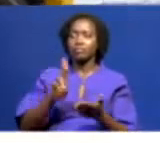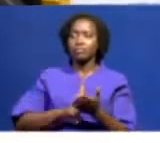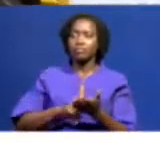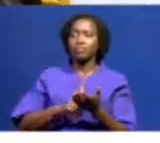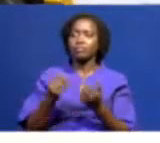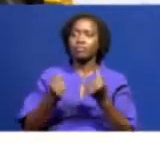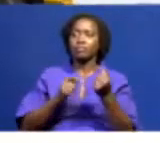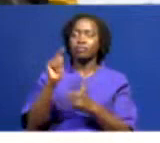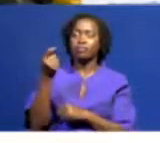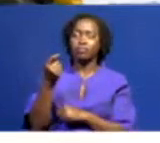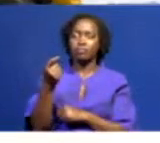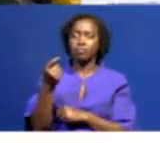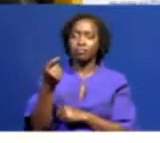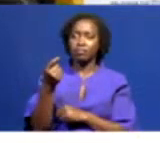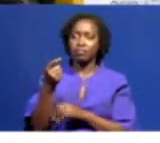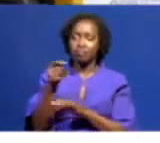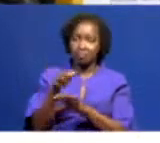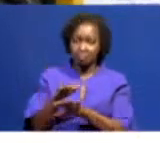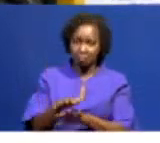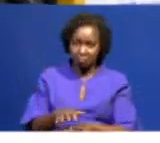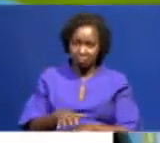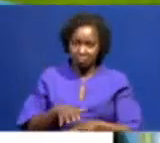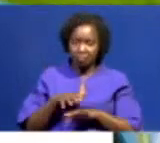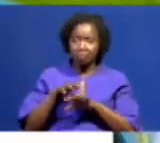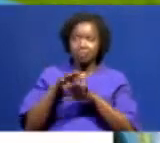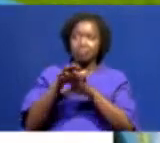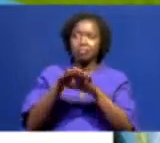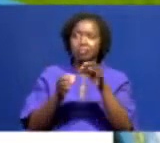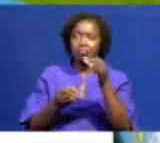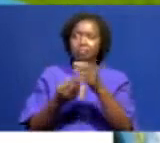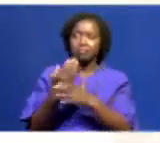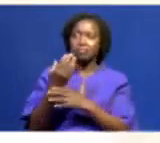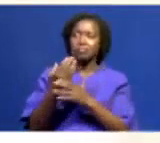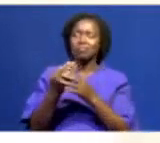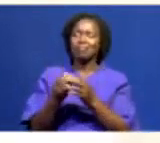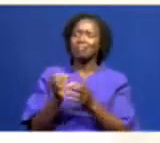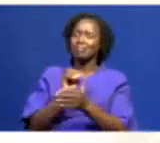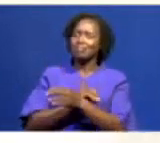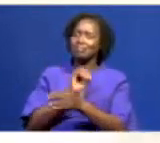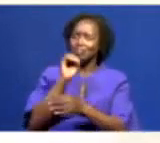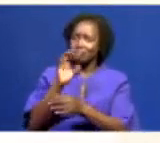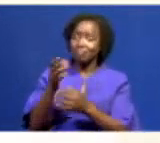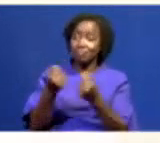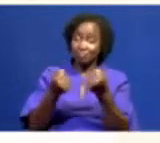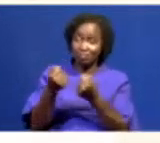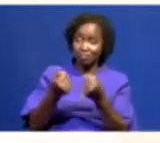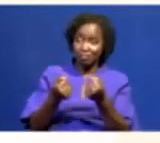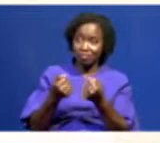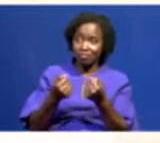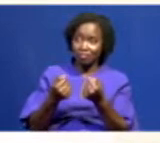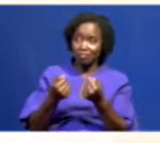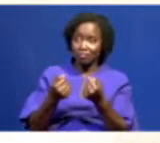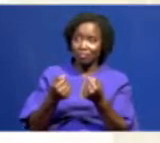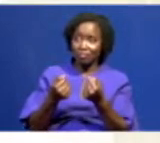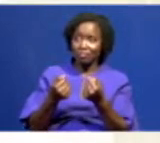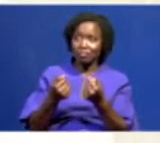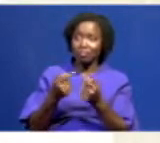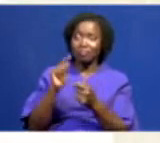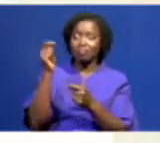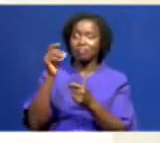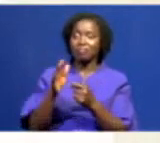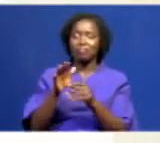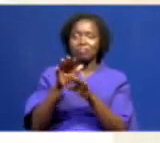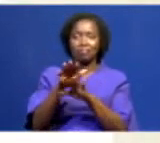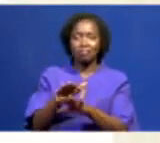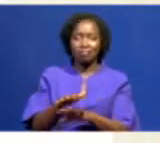Kenya. The slow growth has been attributed to the initial high cost of the vehicles. That notwithstanding, Kenyans are